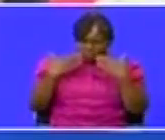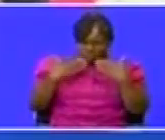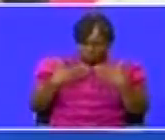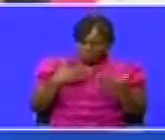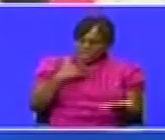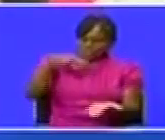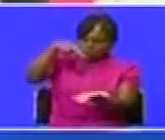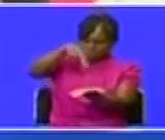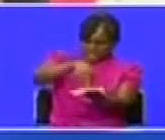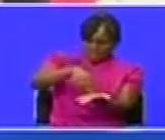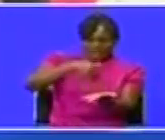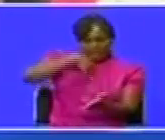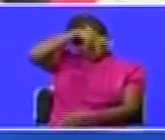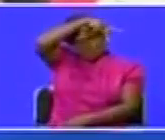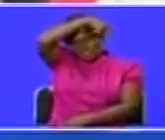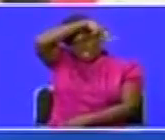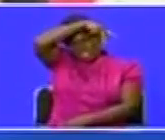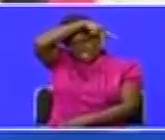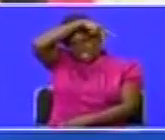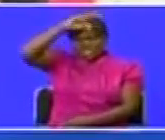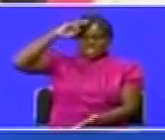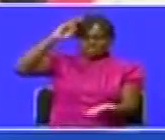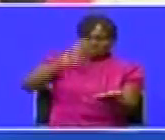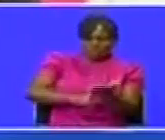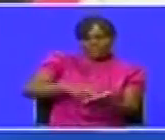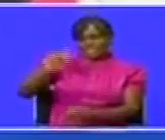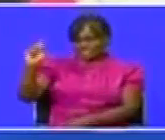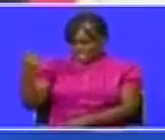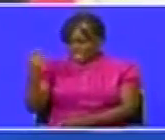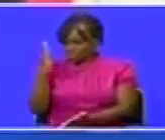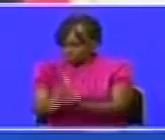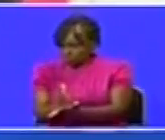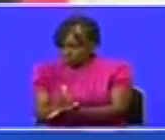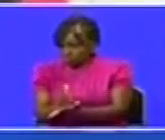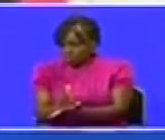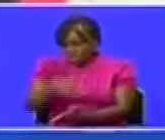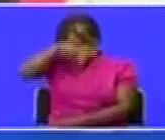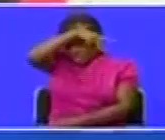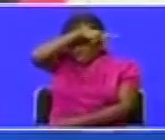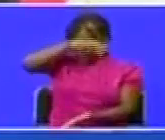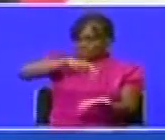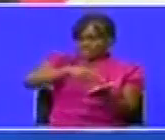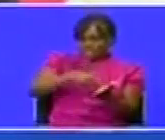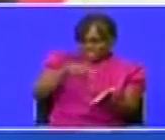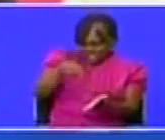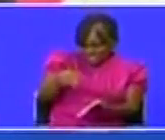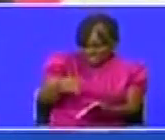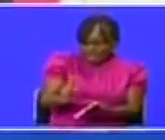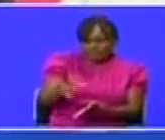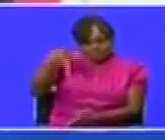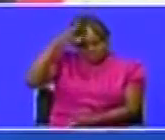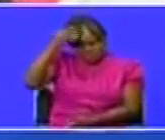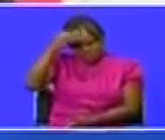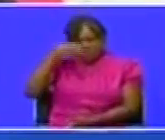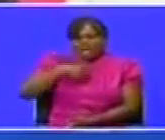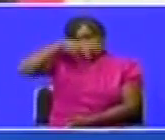governorship must have a degree recognized in Kenya. That is, having a degree means you yourself, you are earned, and you